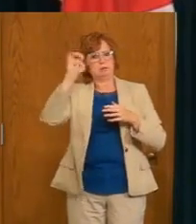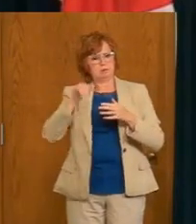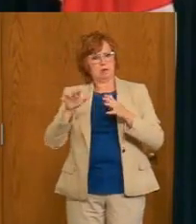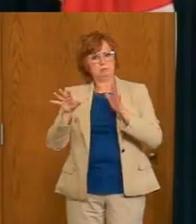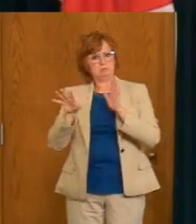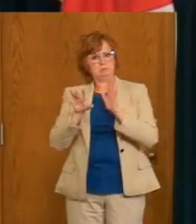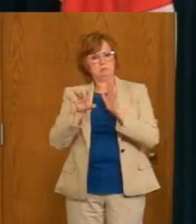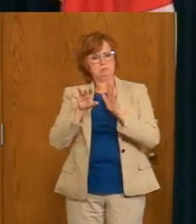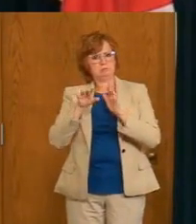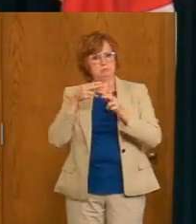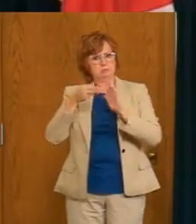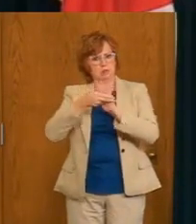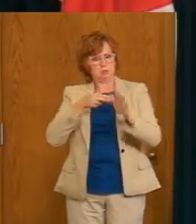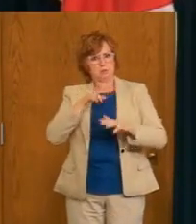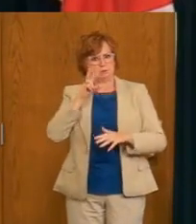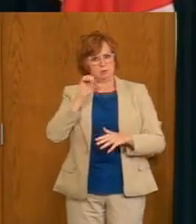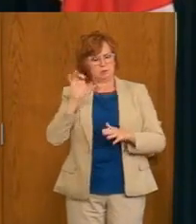Lynn?